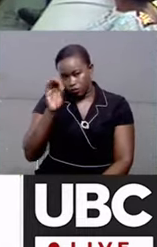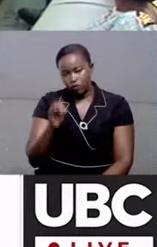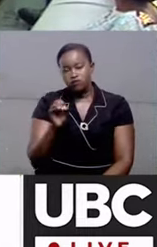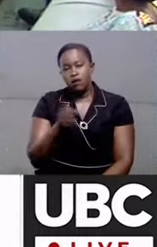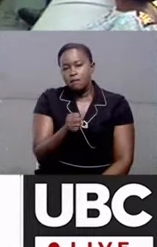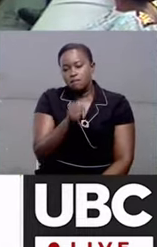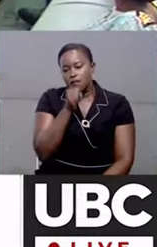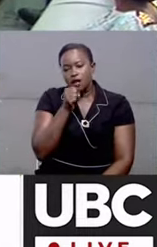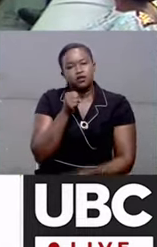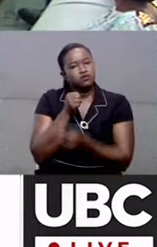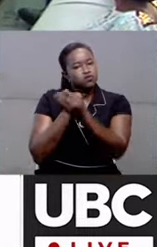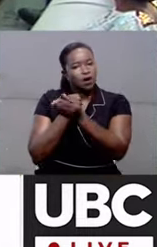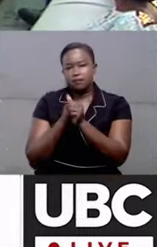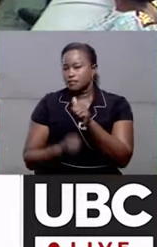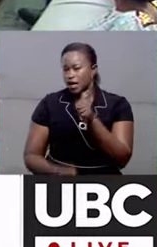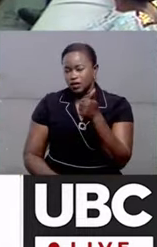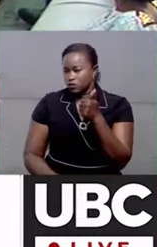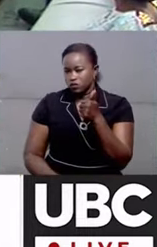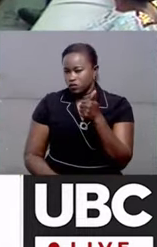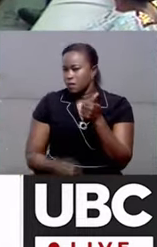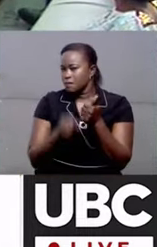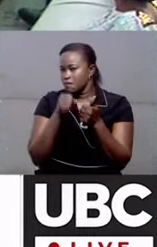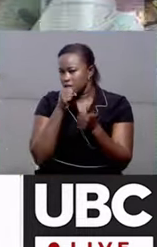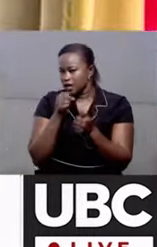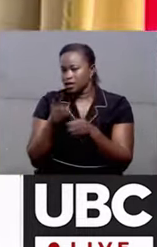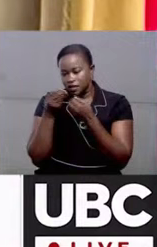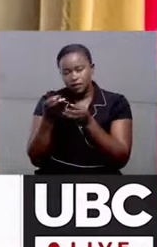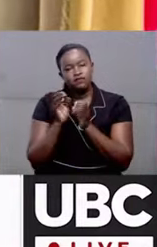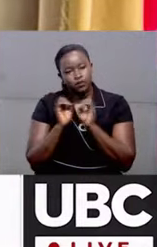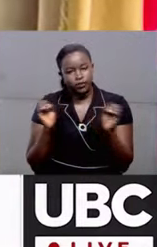I have not given you the mic. Further procedure.